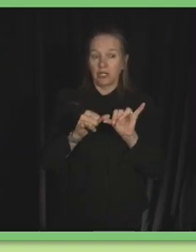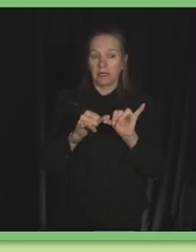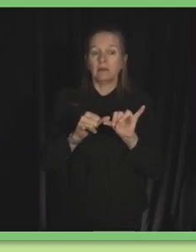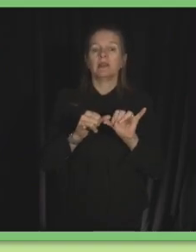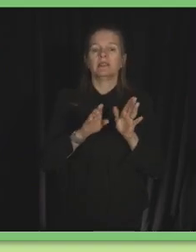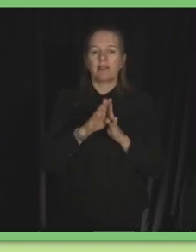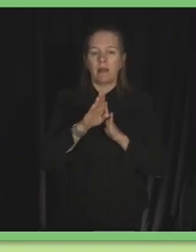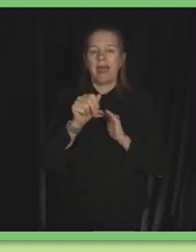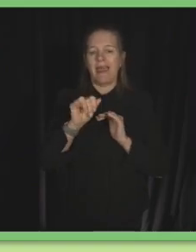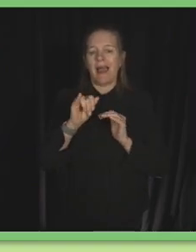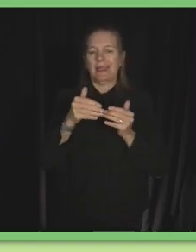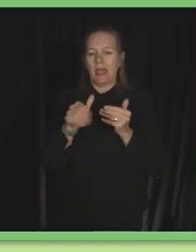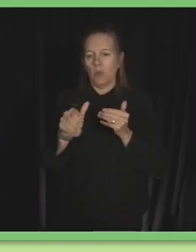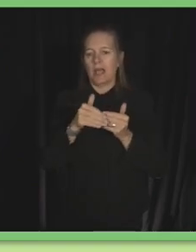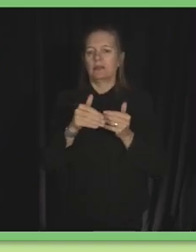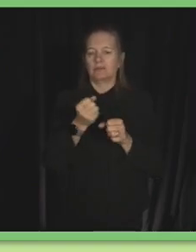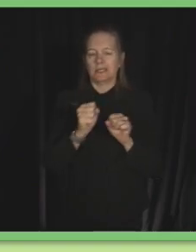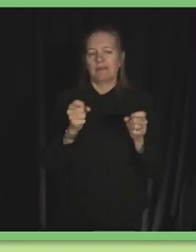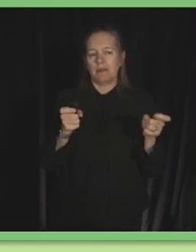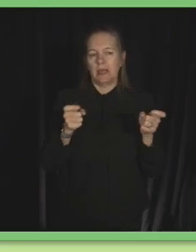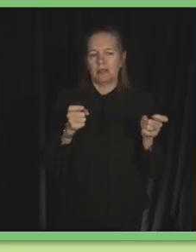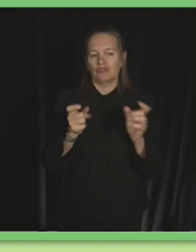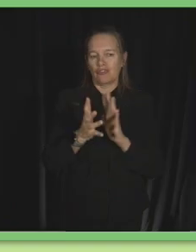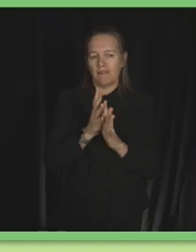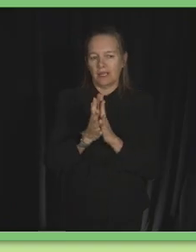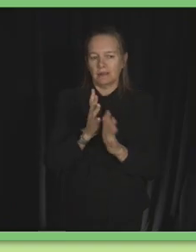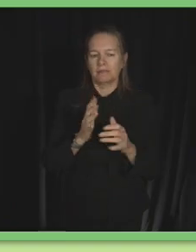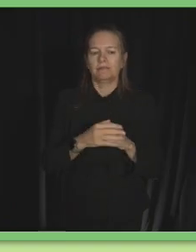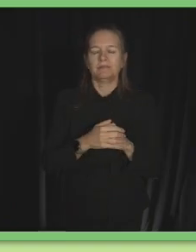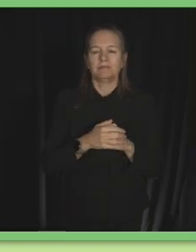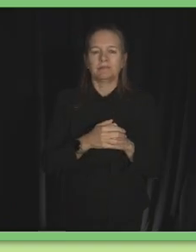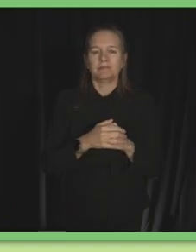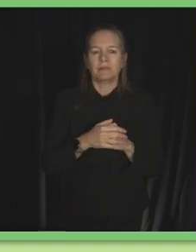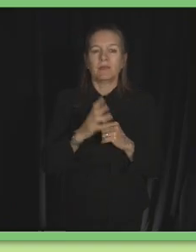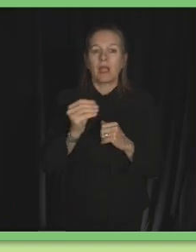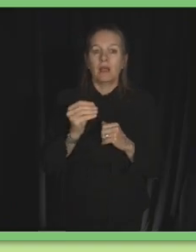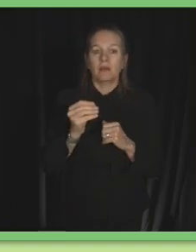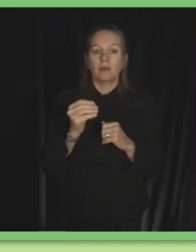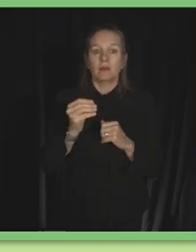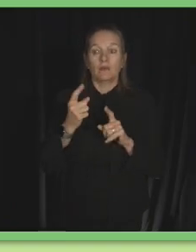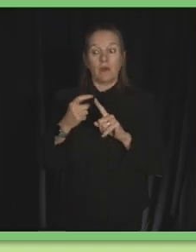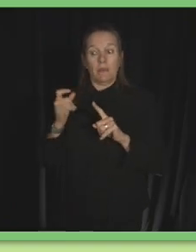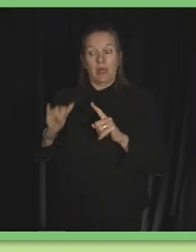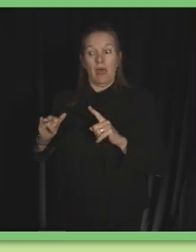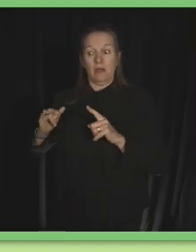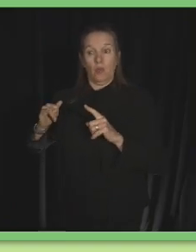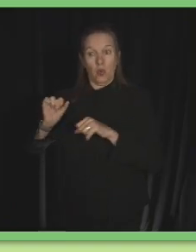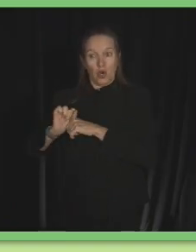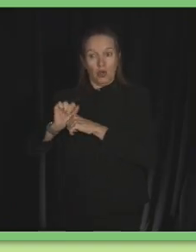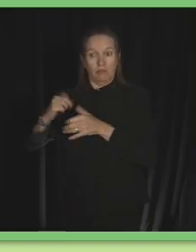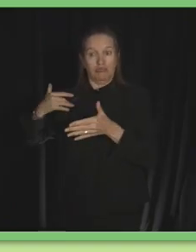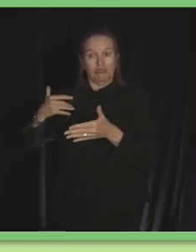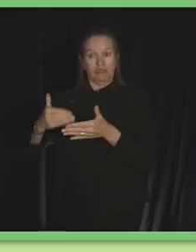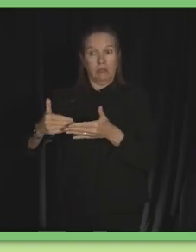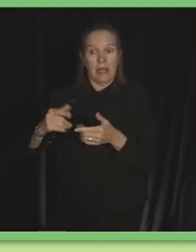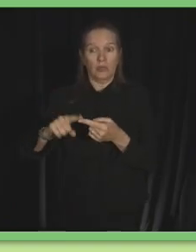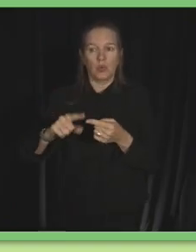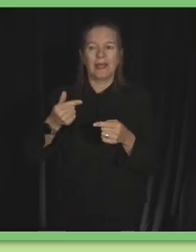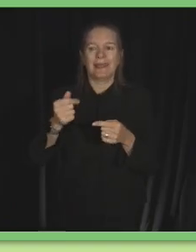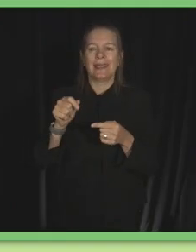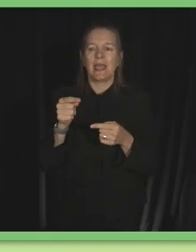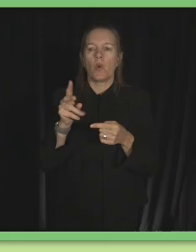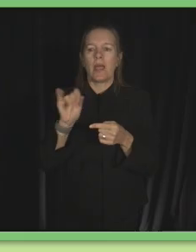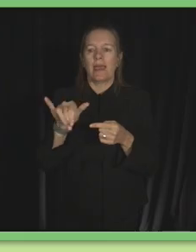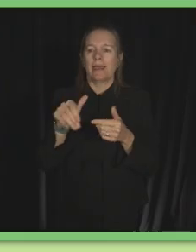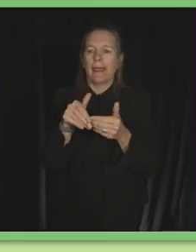Those lessons and the community outreach that we did based on that led to the Envoy AI Gateway, which we kicked off last